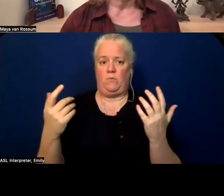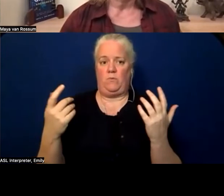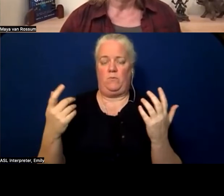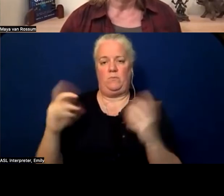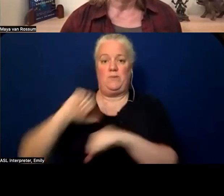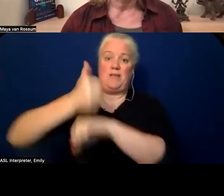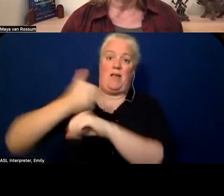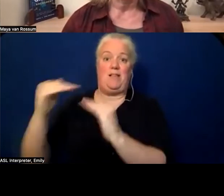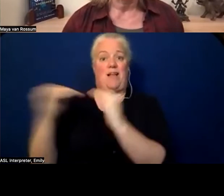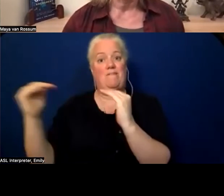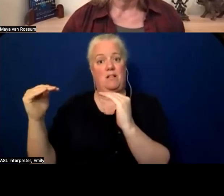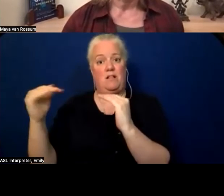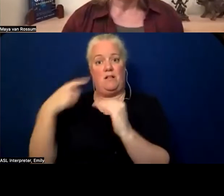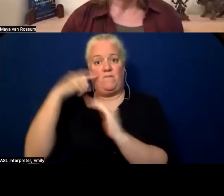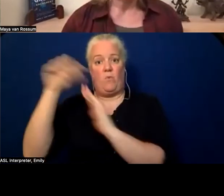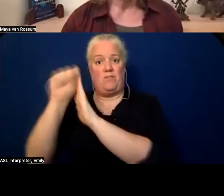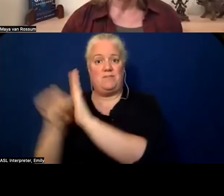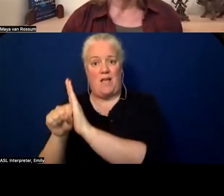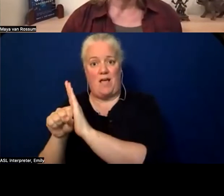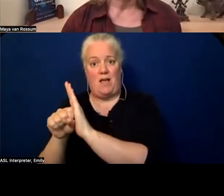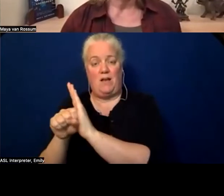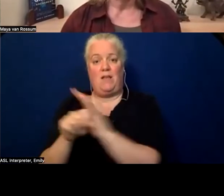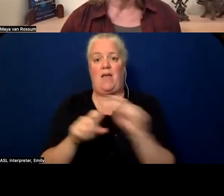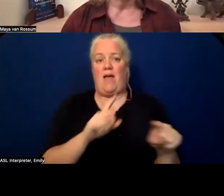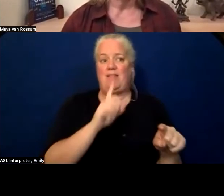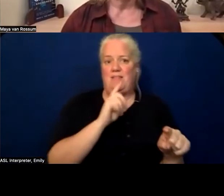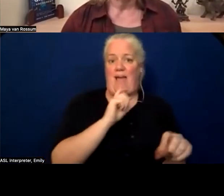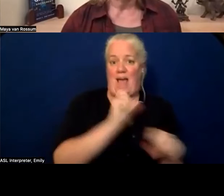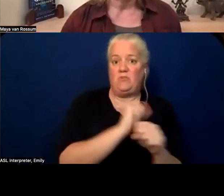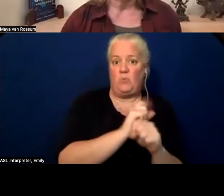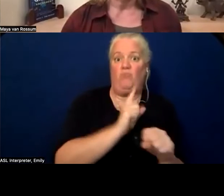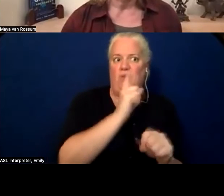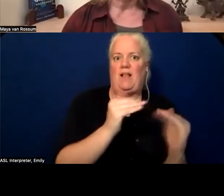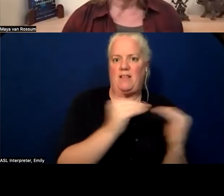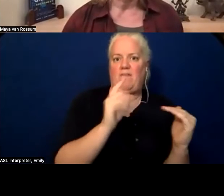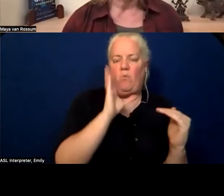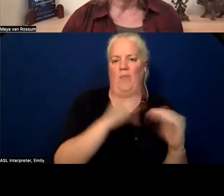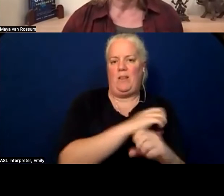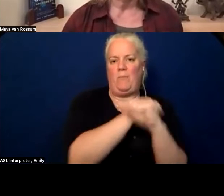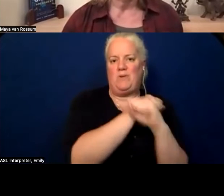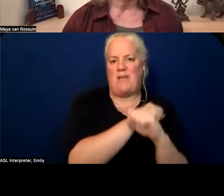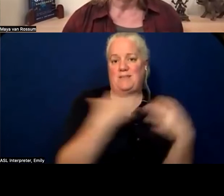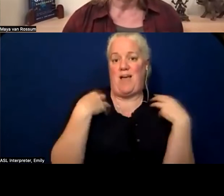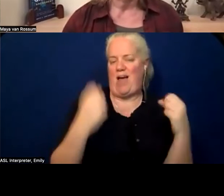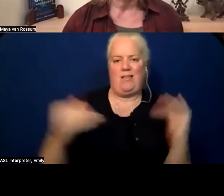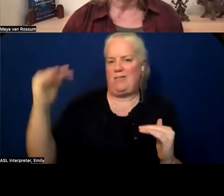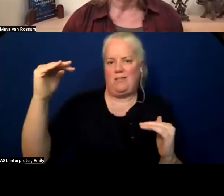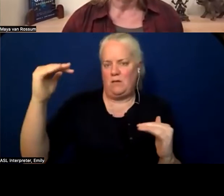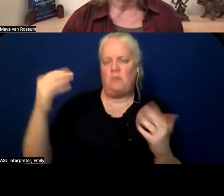level that the state is and what the health protective level is. And is there a way for this environmental right to kind of play a